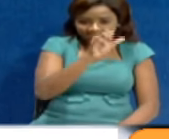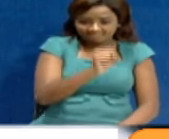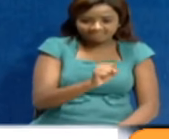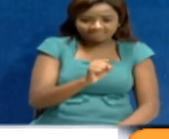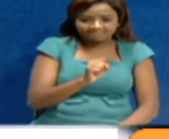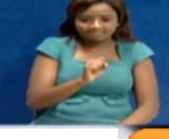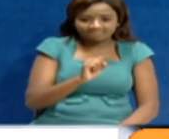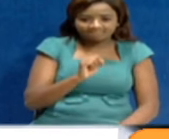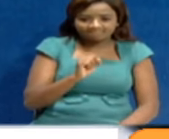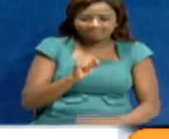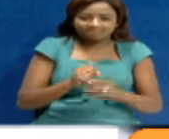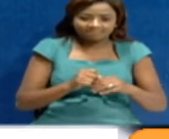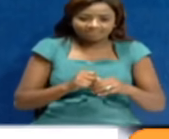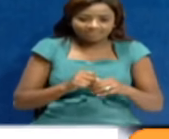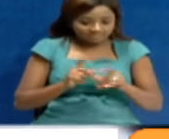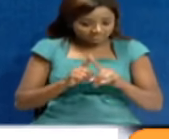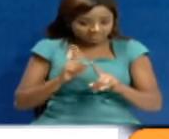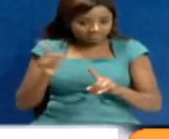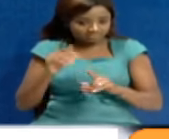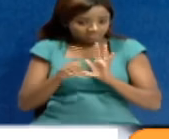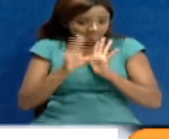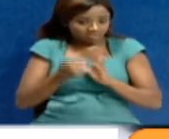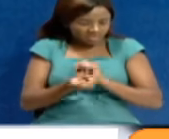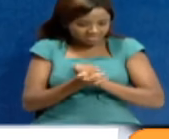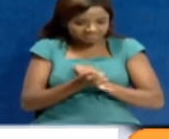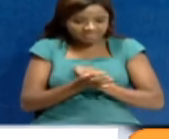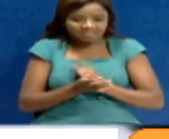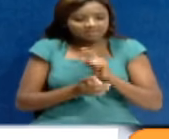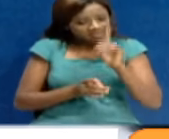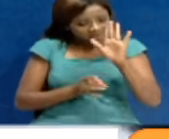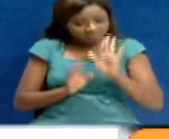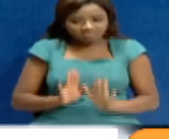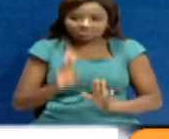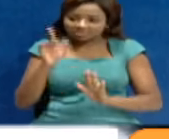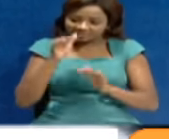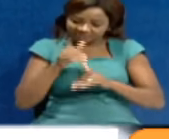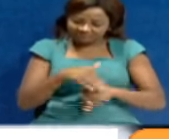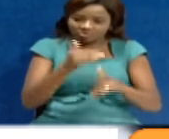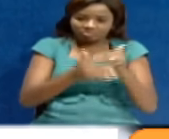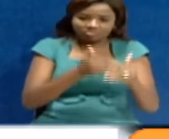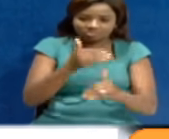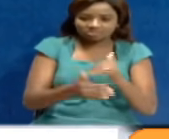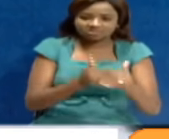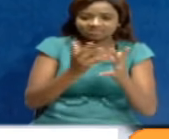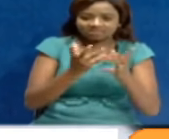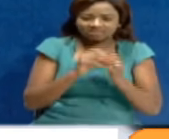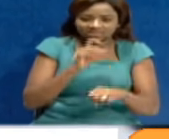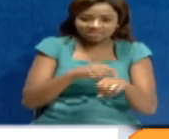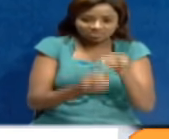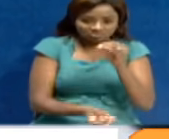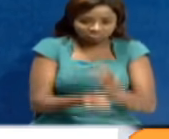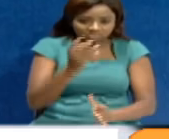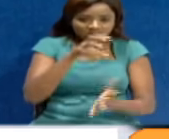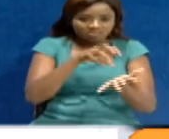just as a land advocate Ogola has observed, let him follow the due process of establishing offices and then the due process of filling